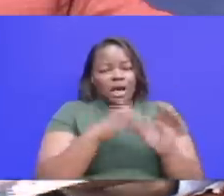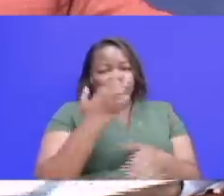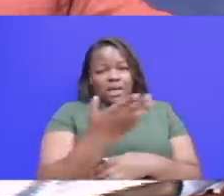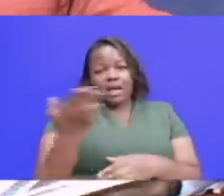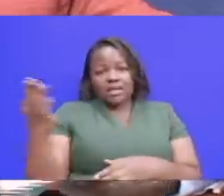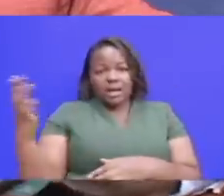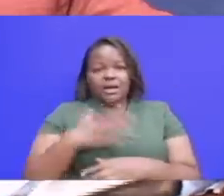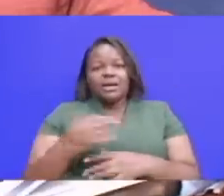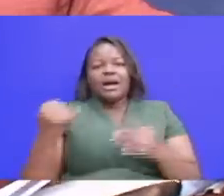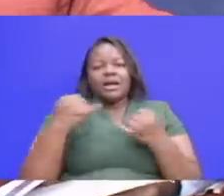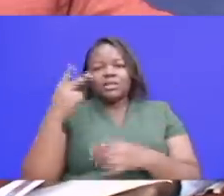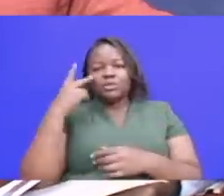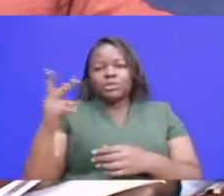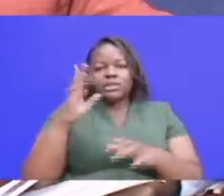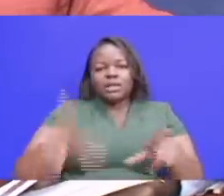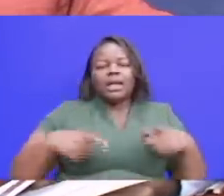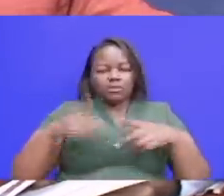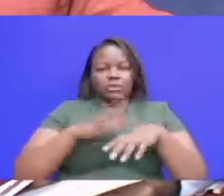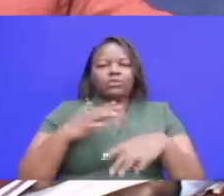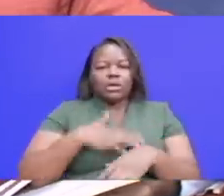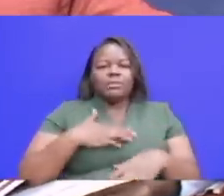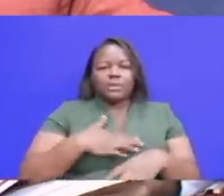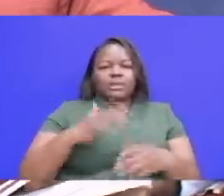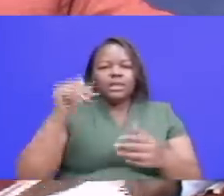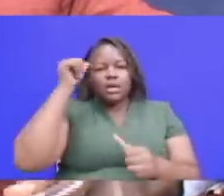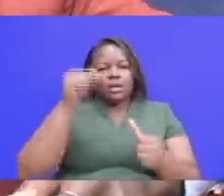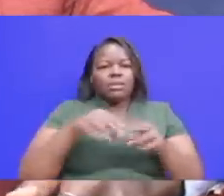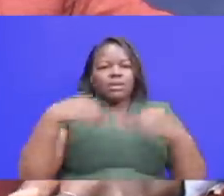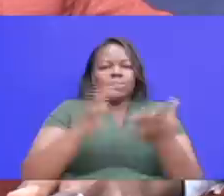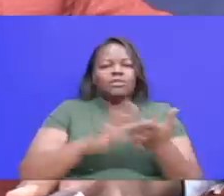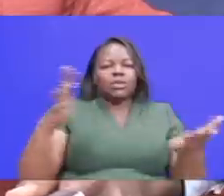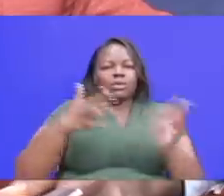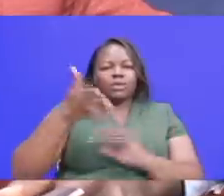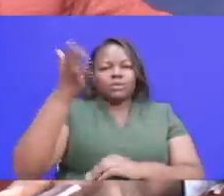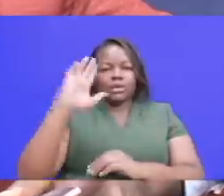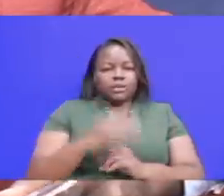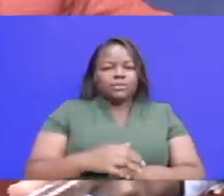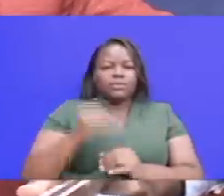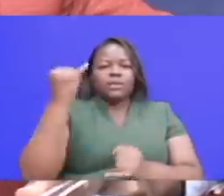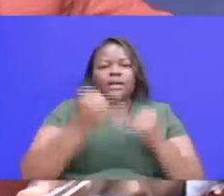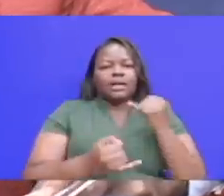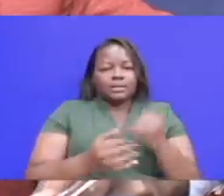you're flourishing, your life is good, always remember to give back that glory to God. To the source. Lastly,